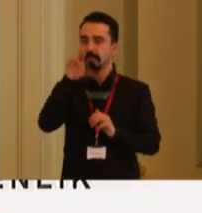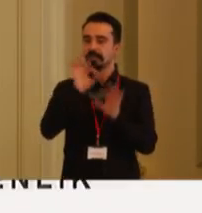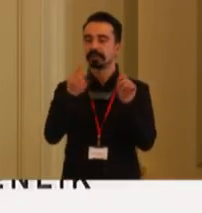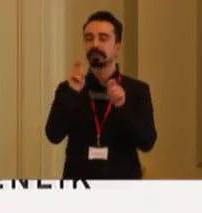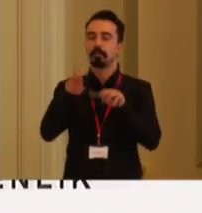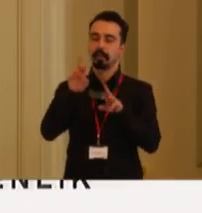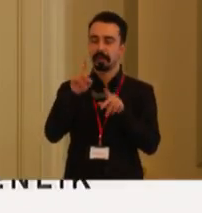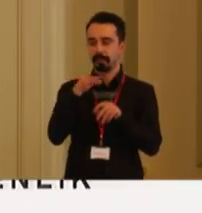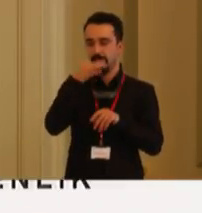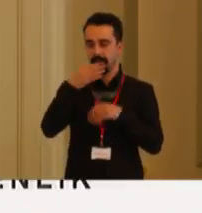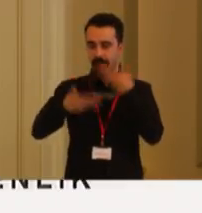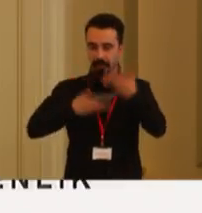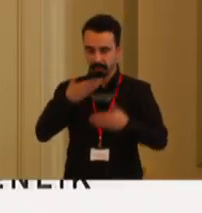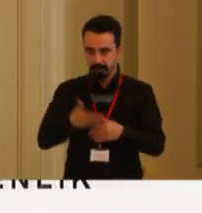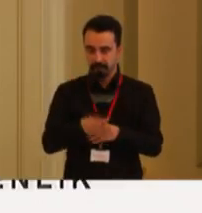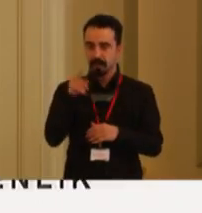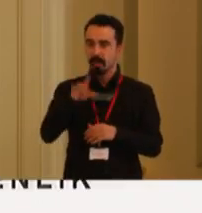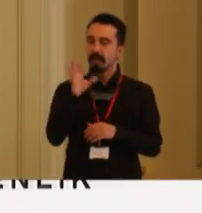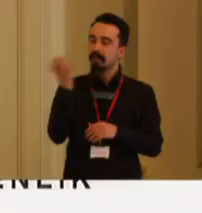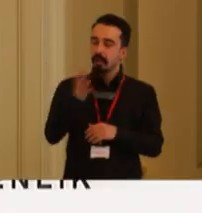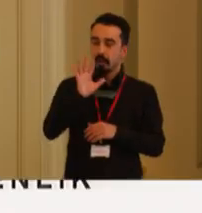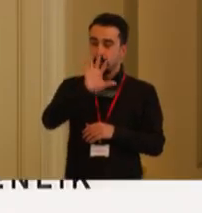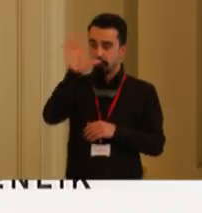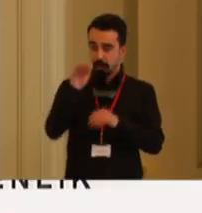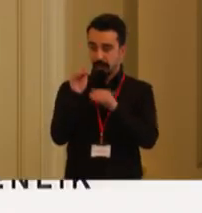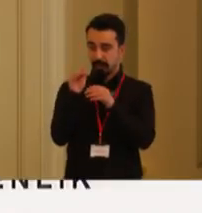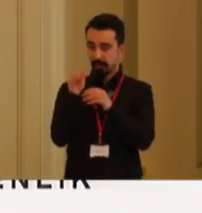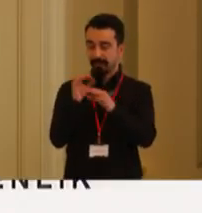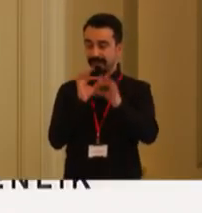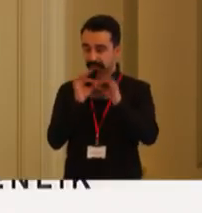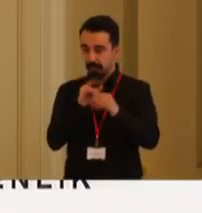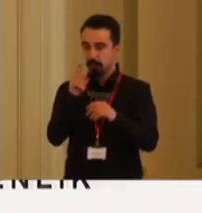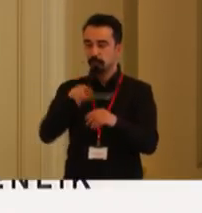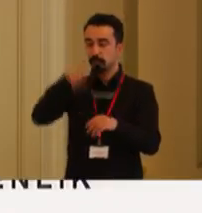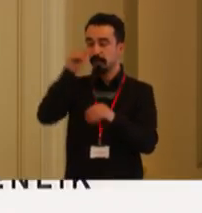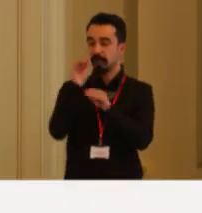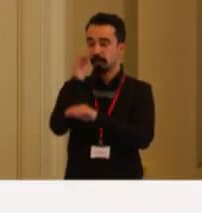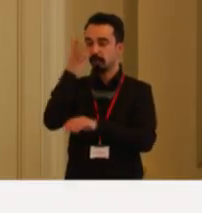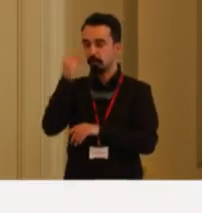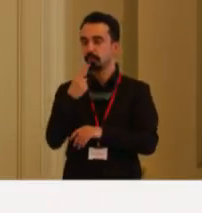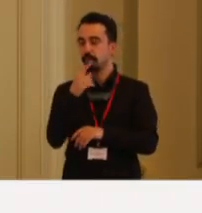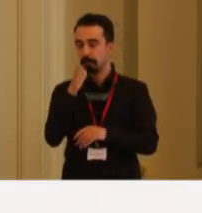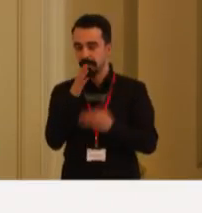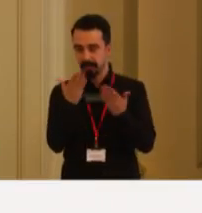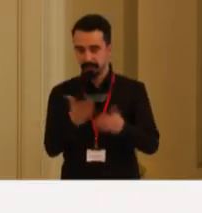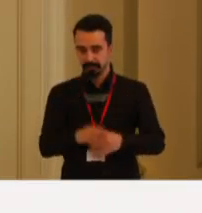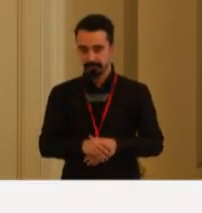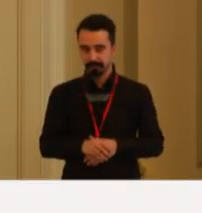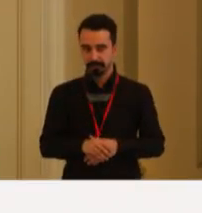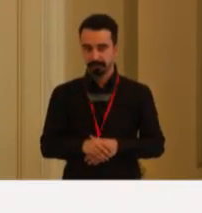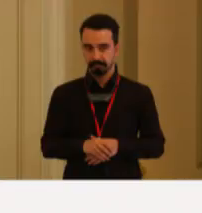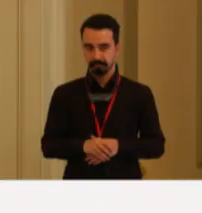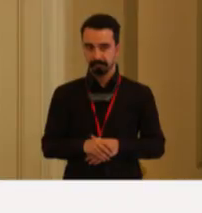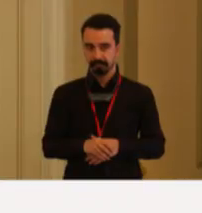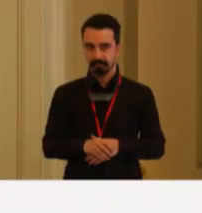of them do not exercise. So there seems to be an excess of socialization